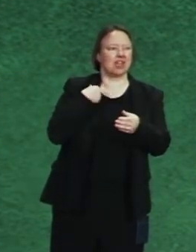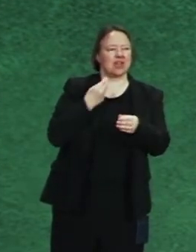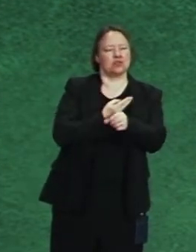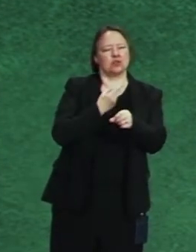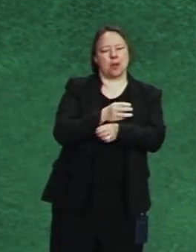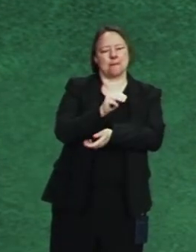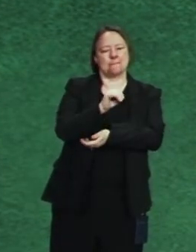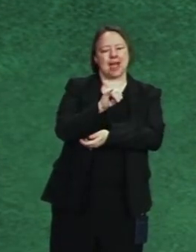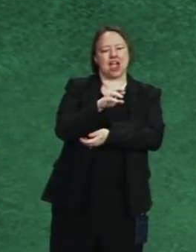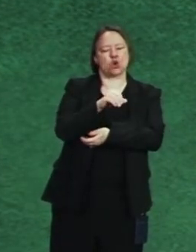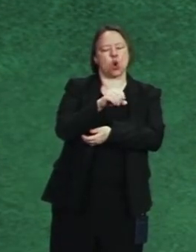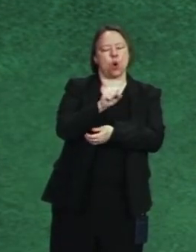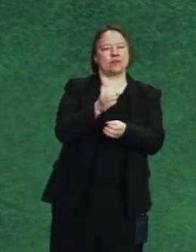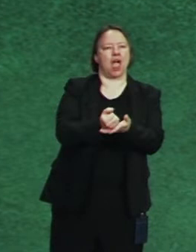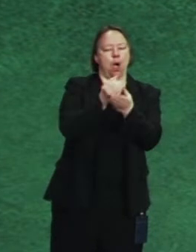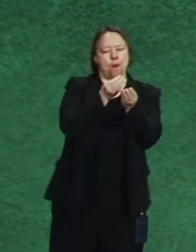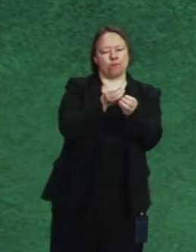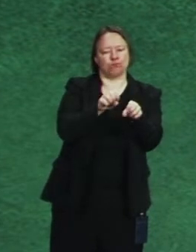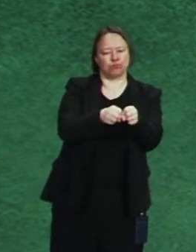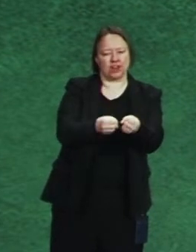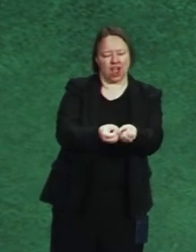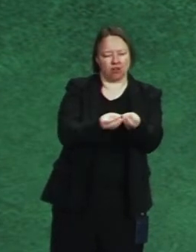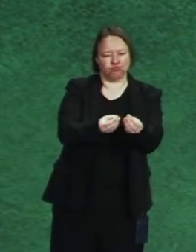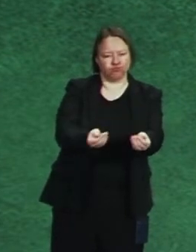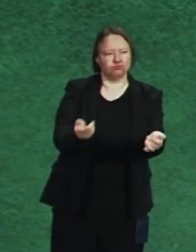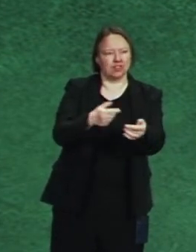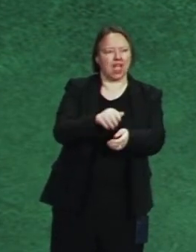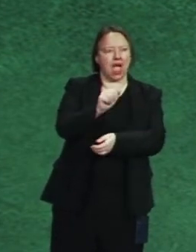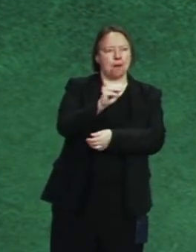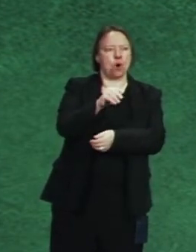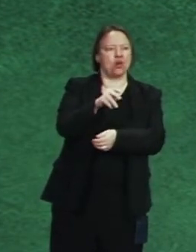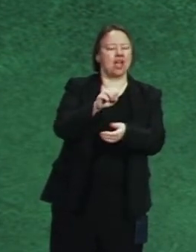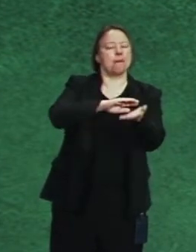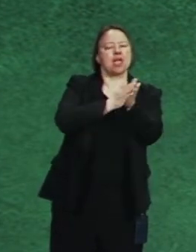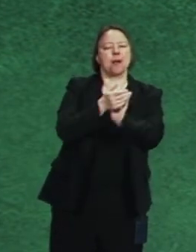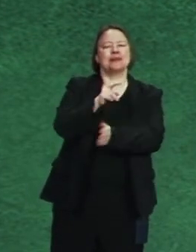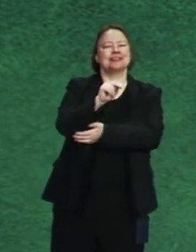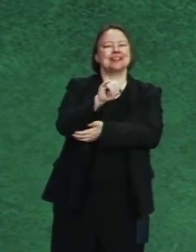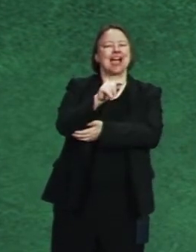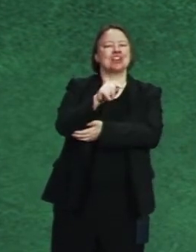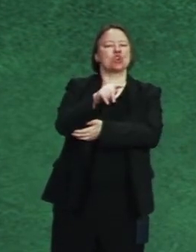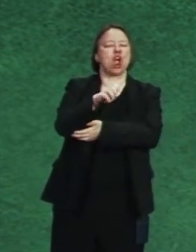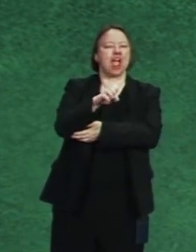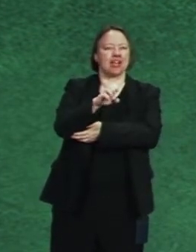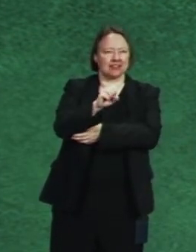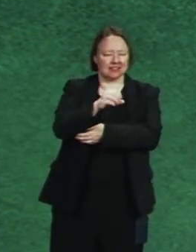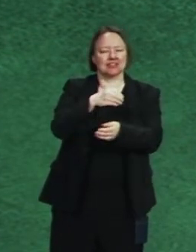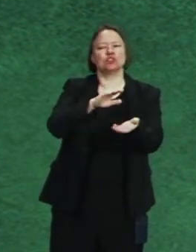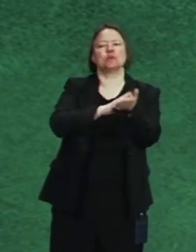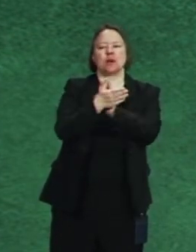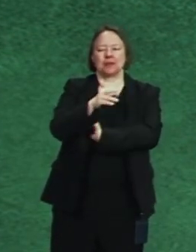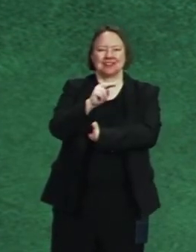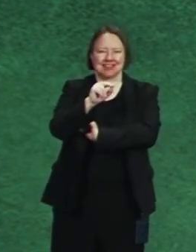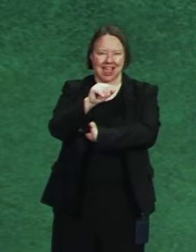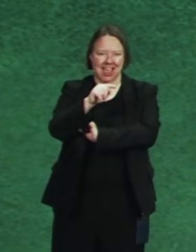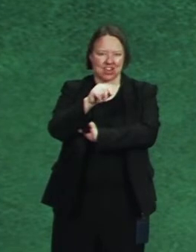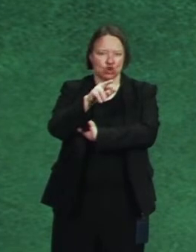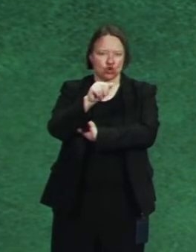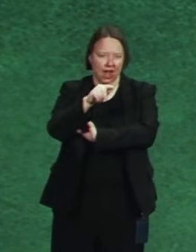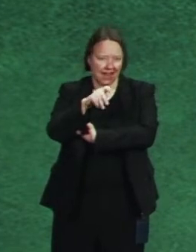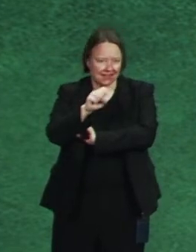to break down the ammonia into nitrites and further into nitrates. This is a form that is absorbable by the